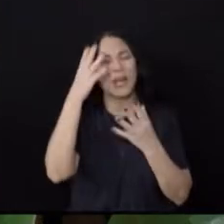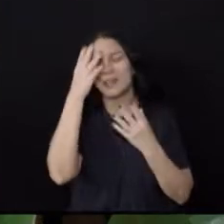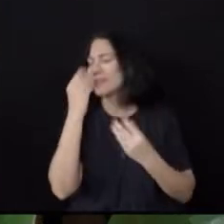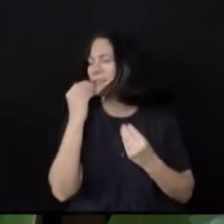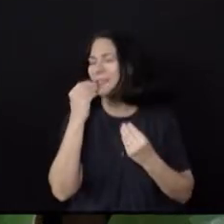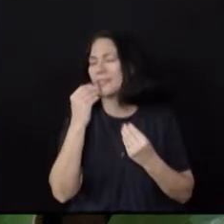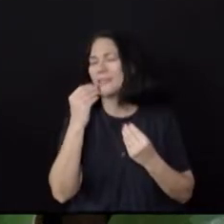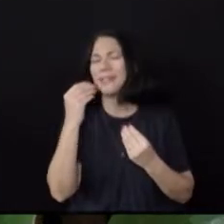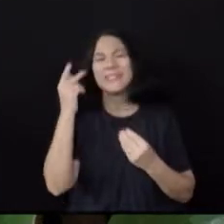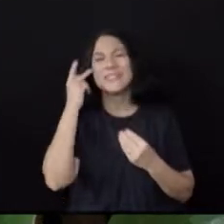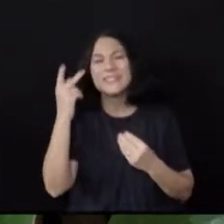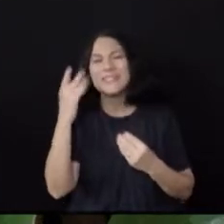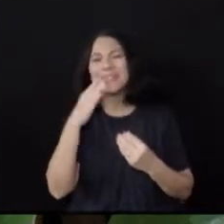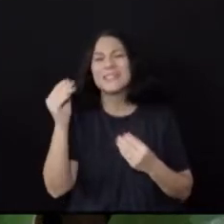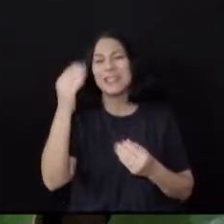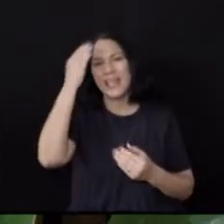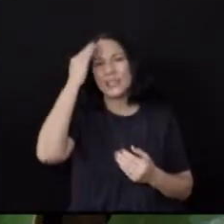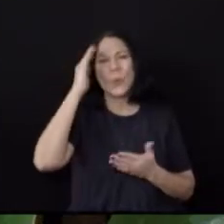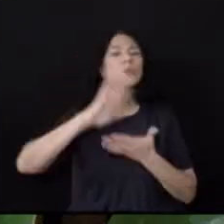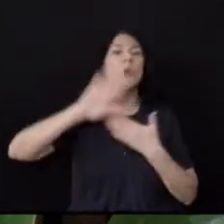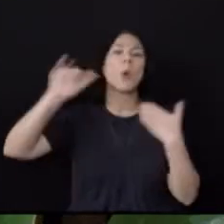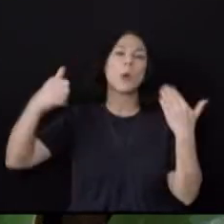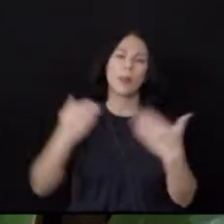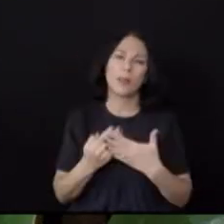who sees and knows all,